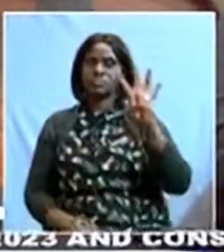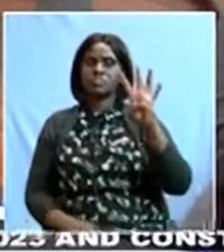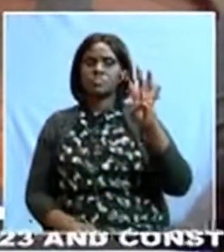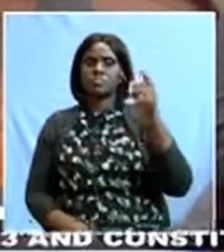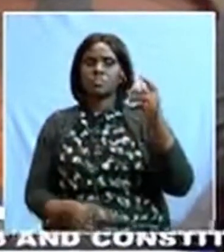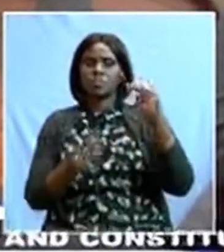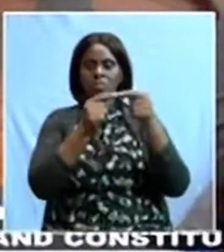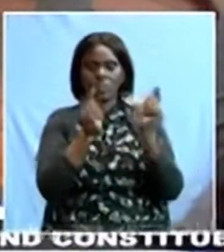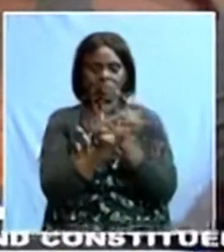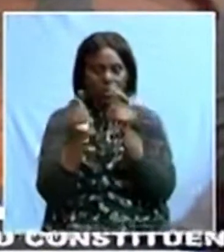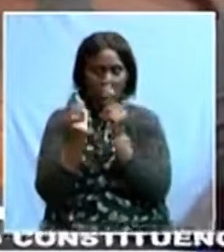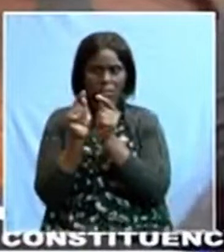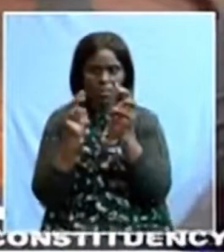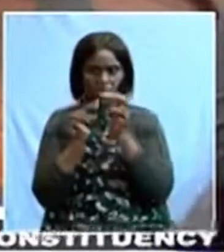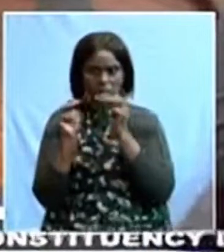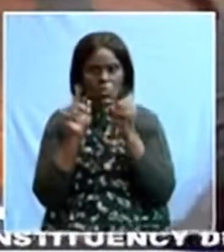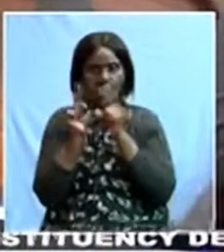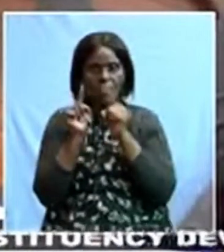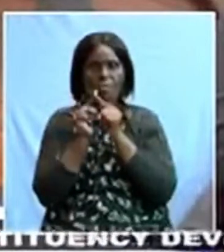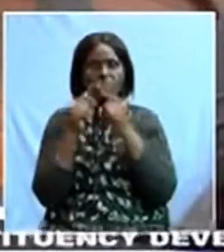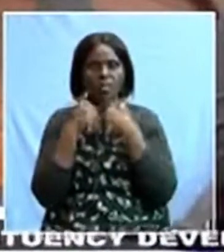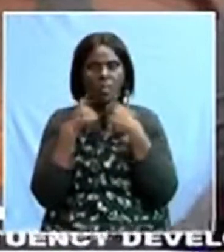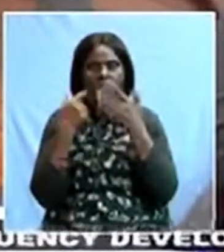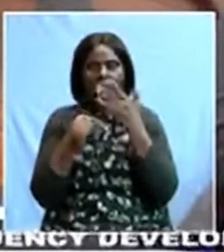Action taken. Management